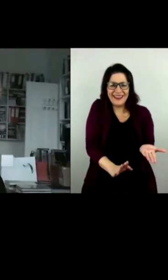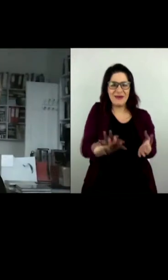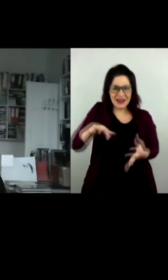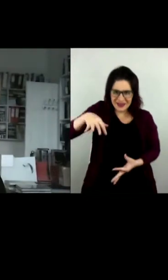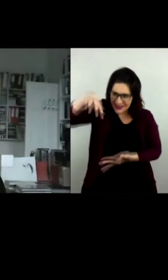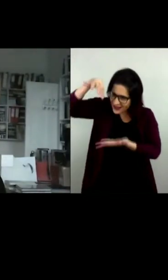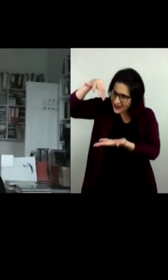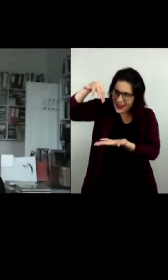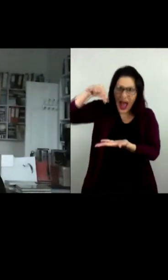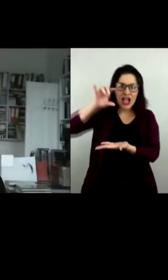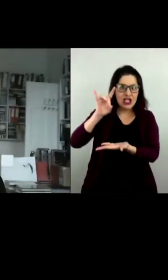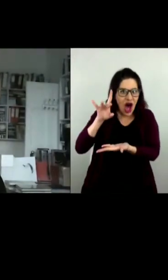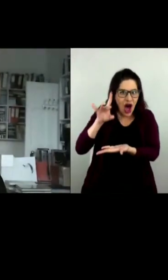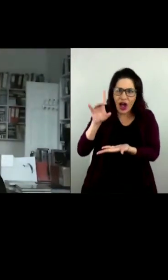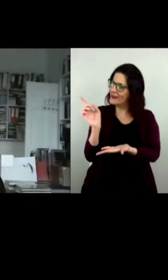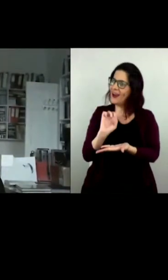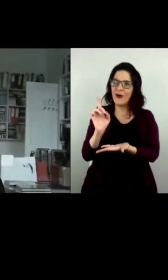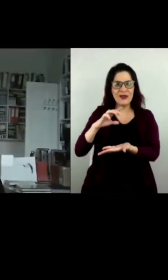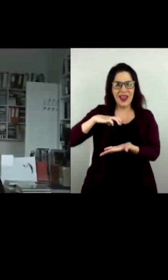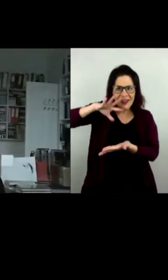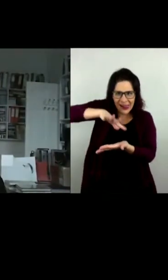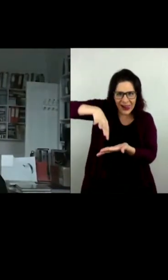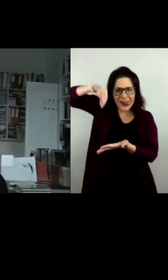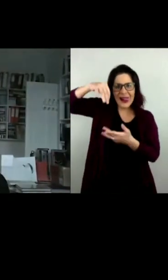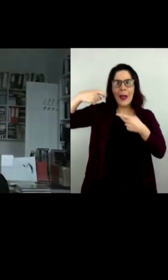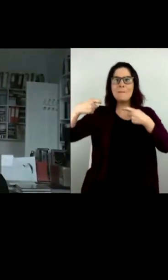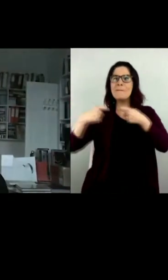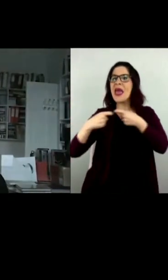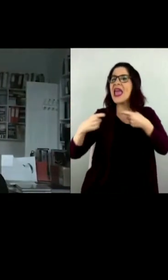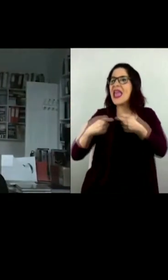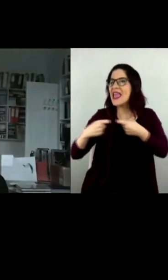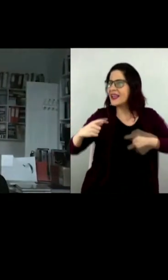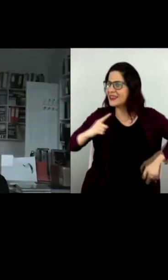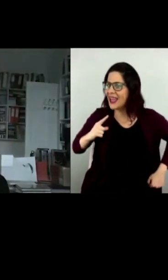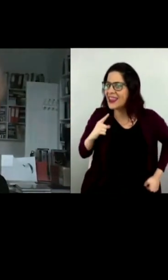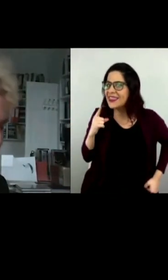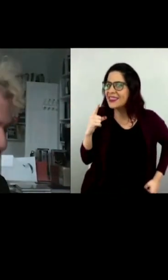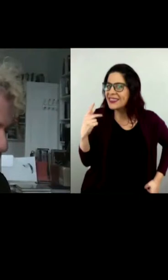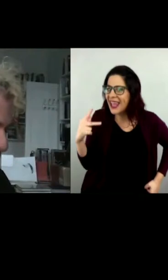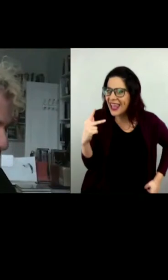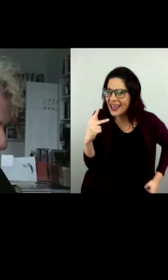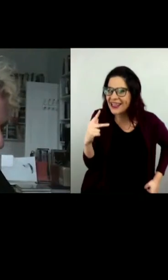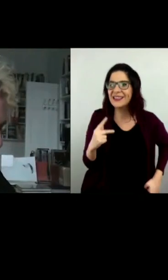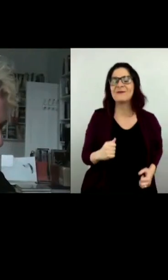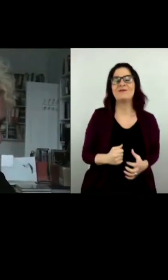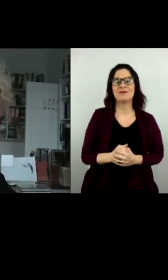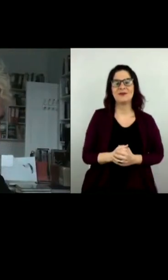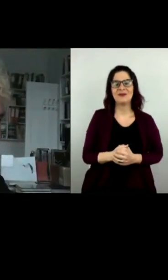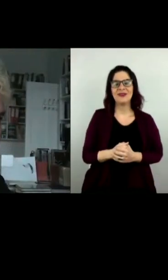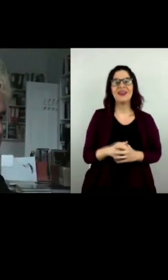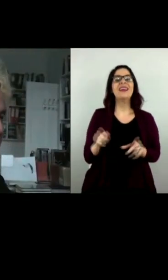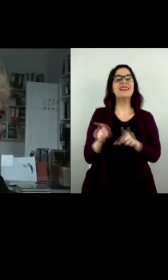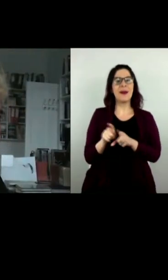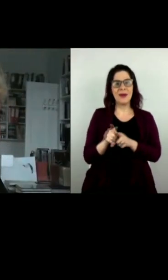And his socks. And there's his socks. And you put your hand in some more,